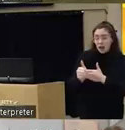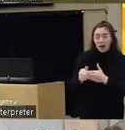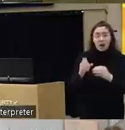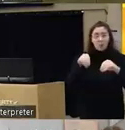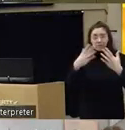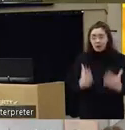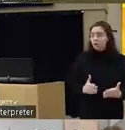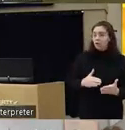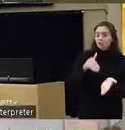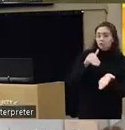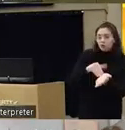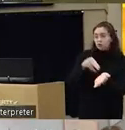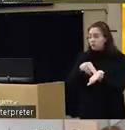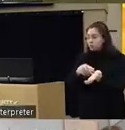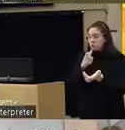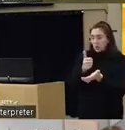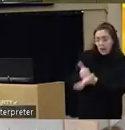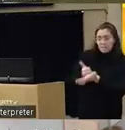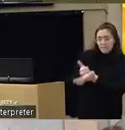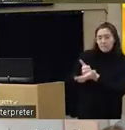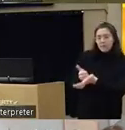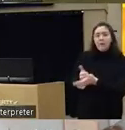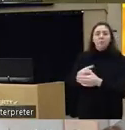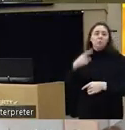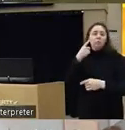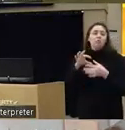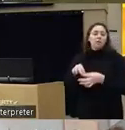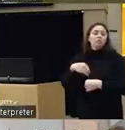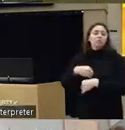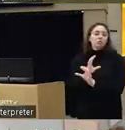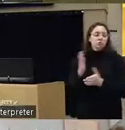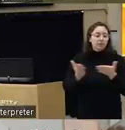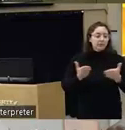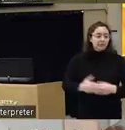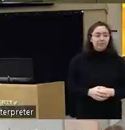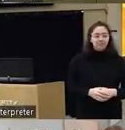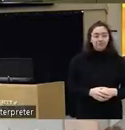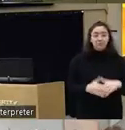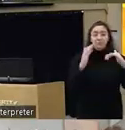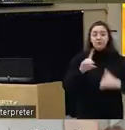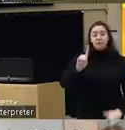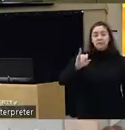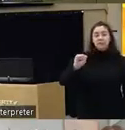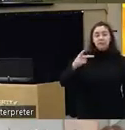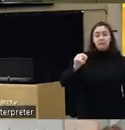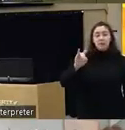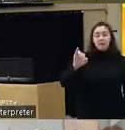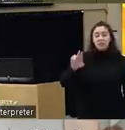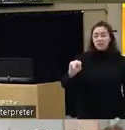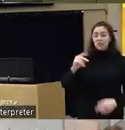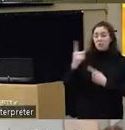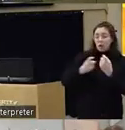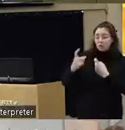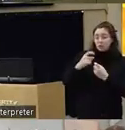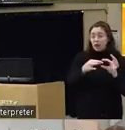what to do in those situations and help them access crisis services. We also get disposition questions and connection questions, which I think